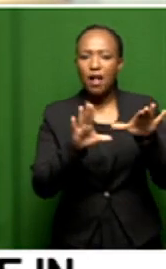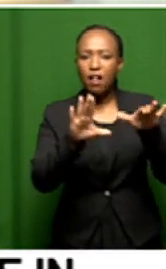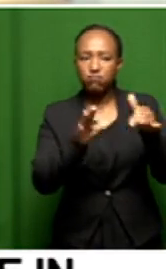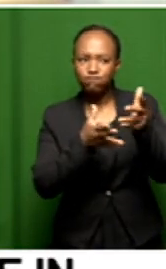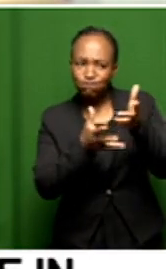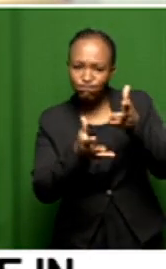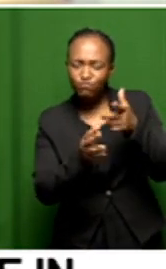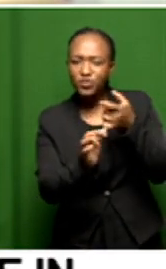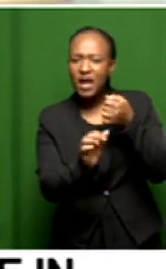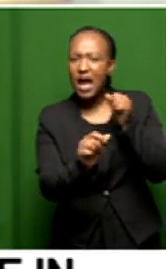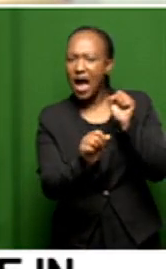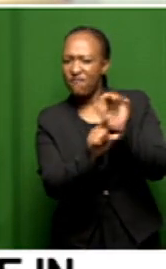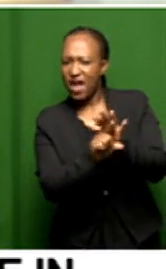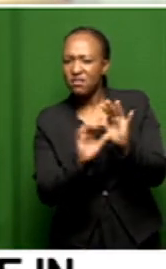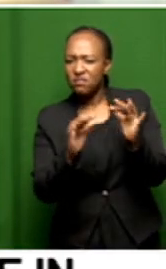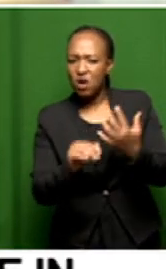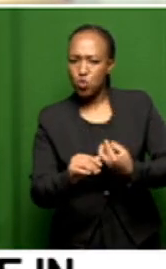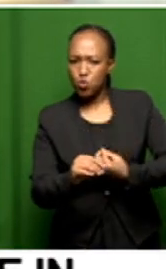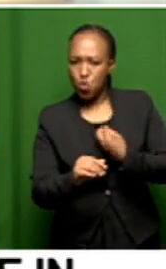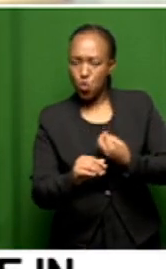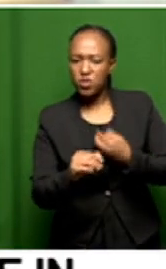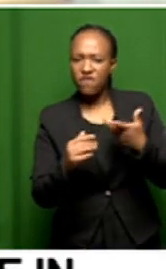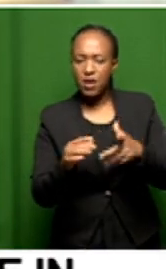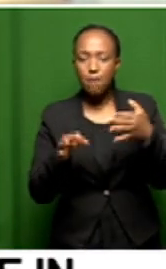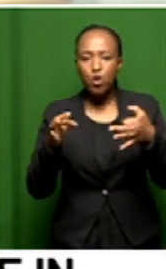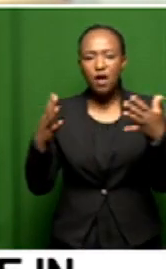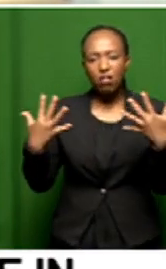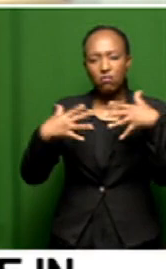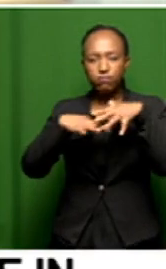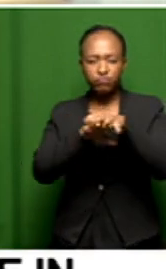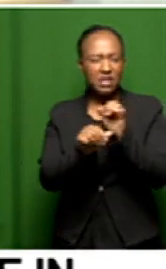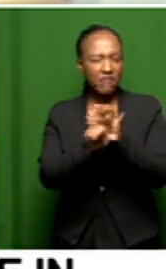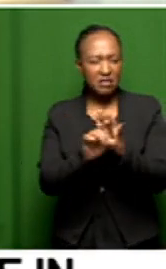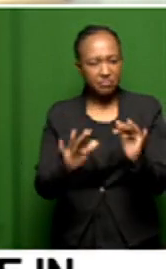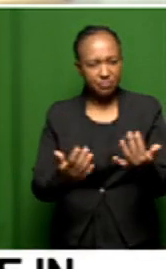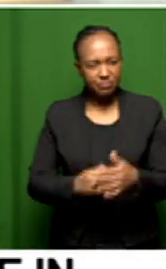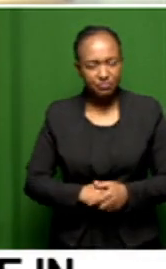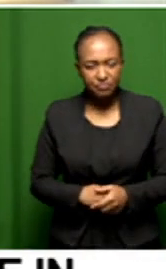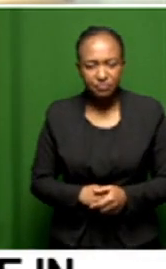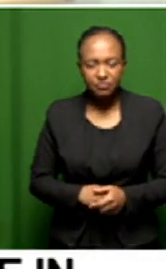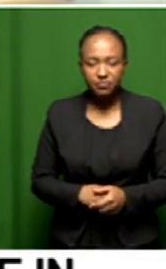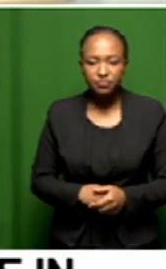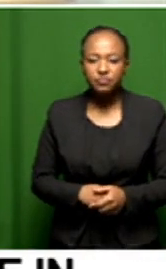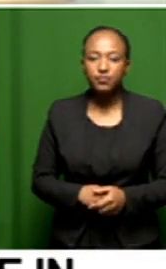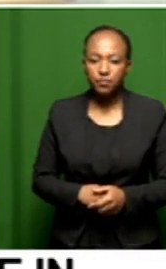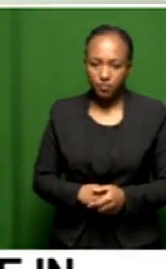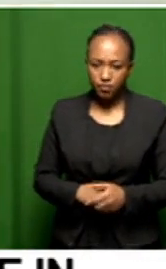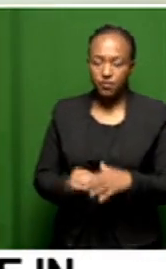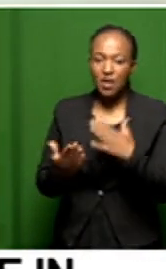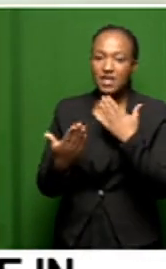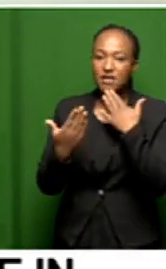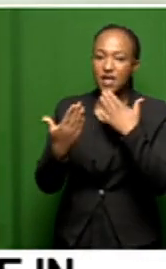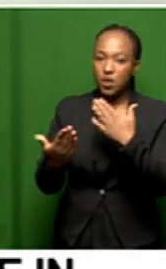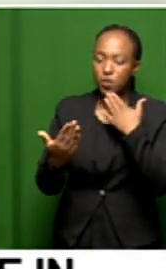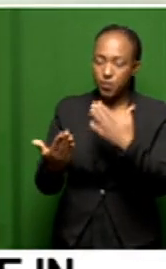engagement actually affected how the youth engage with mainstream politics in South Africa? Thank you. So basically,